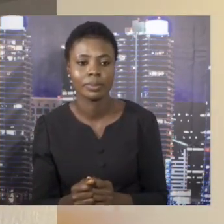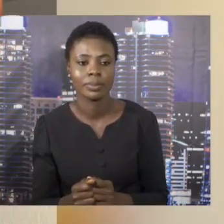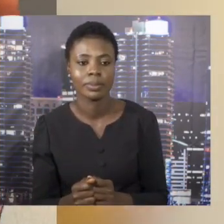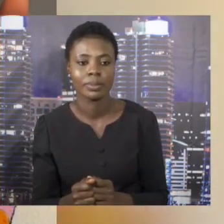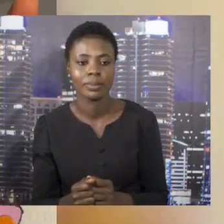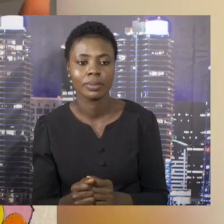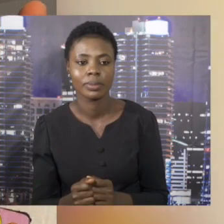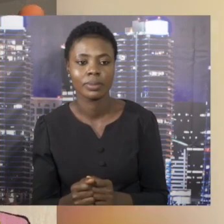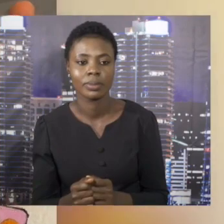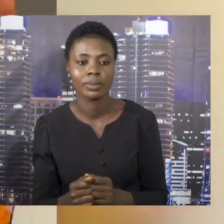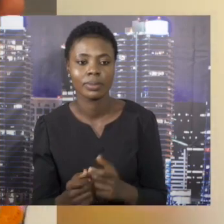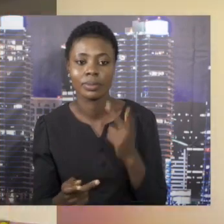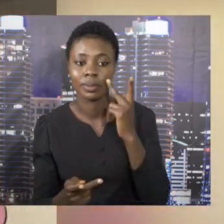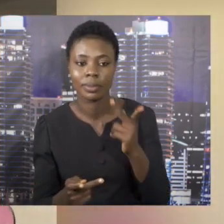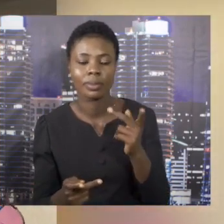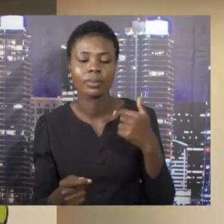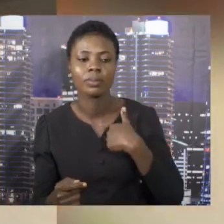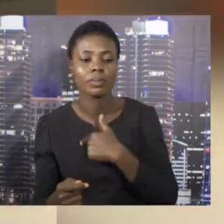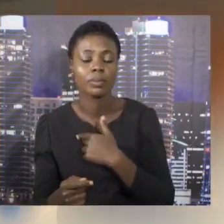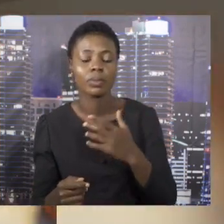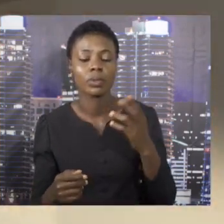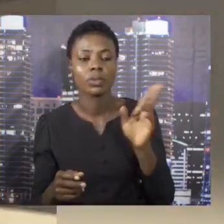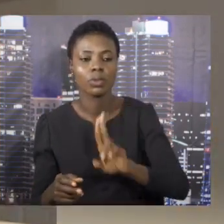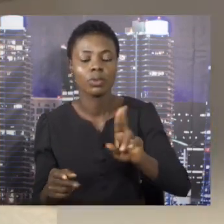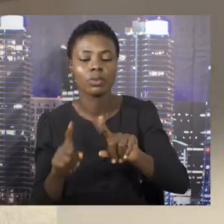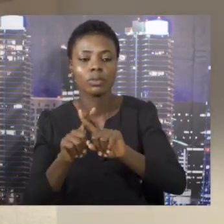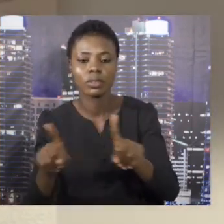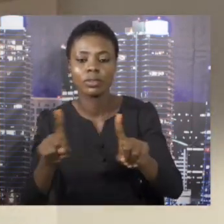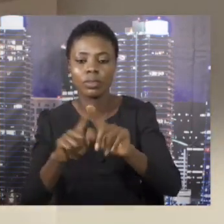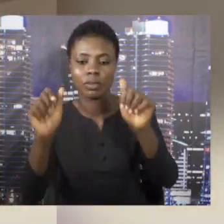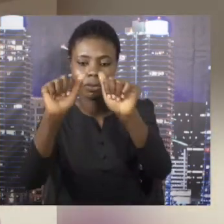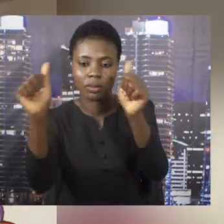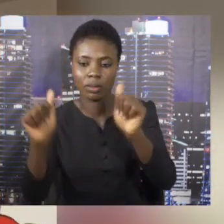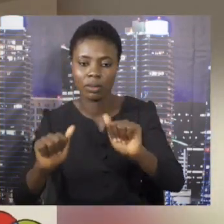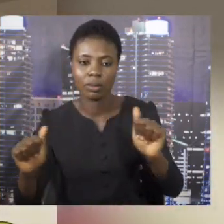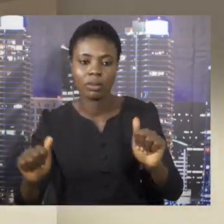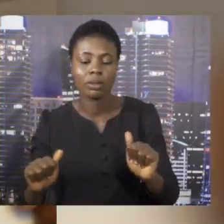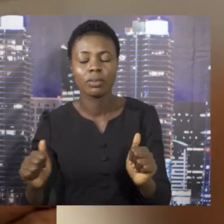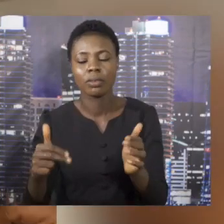these shapes. I created it, and there's a way this actually overlaps. So this